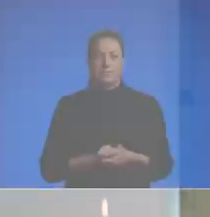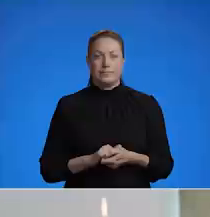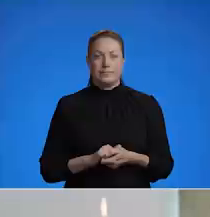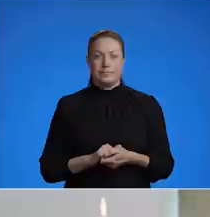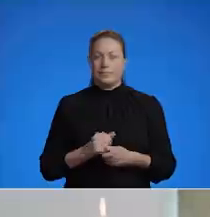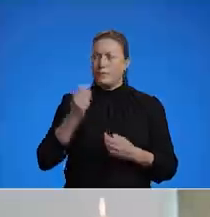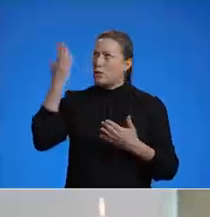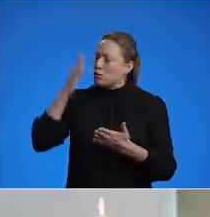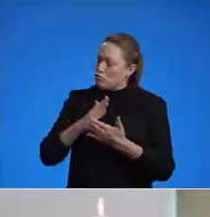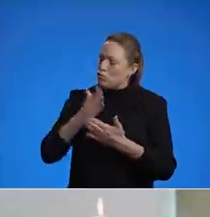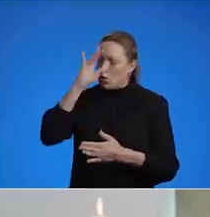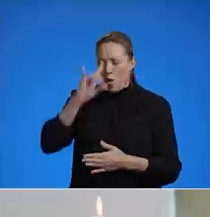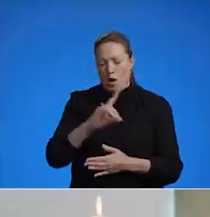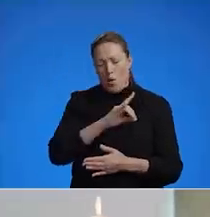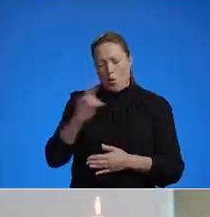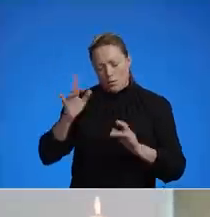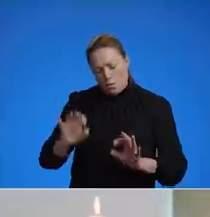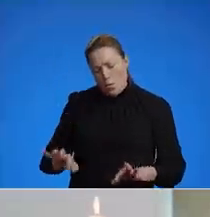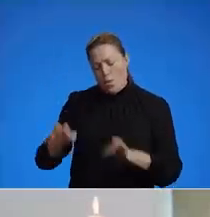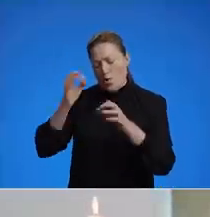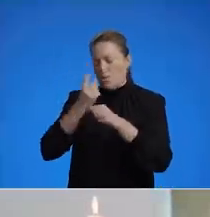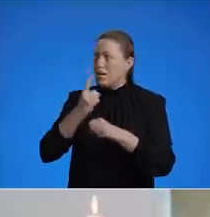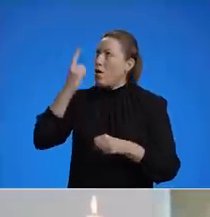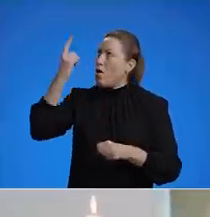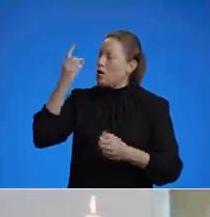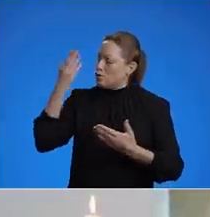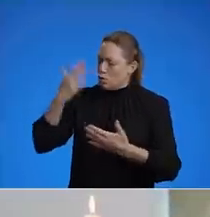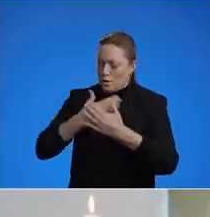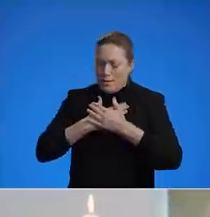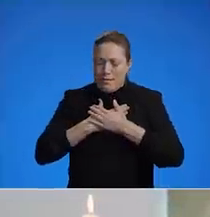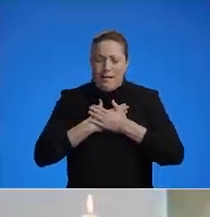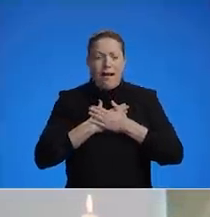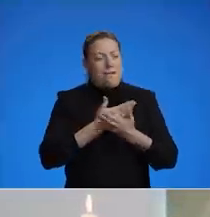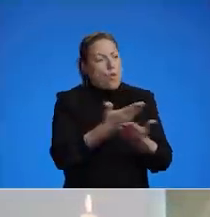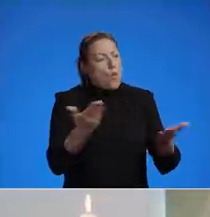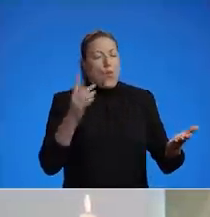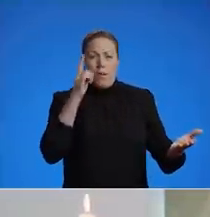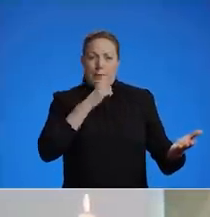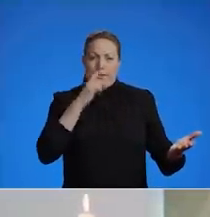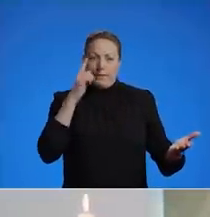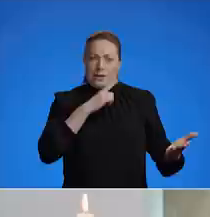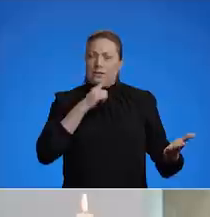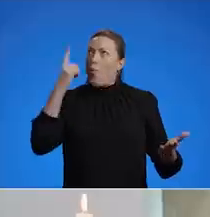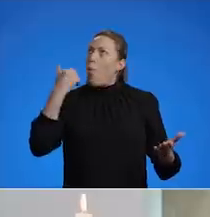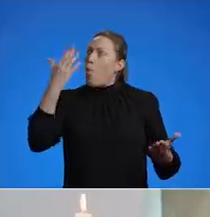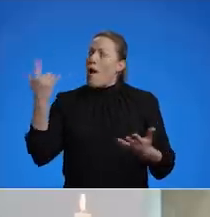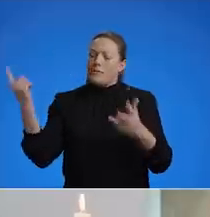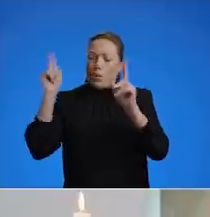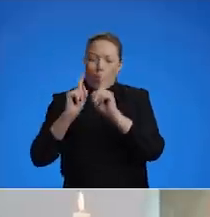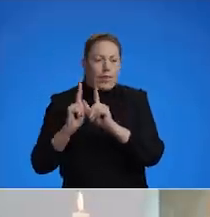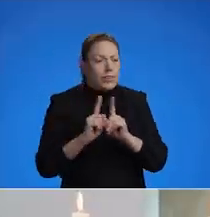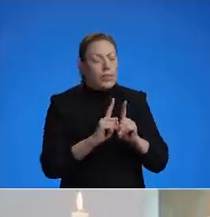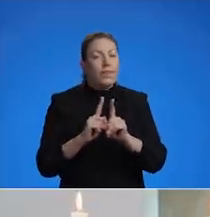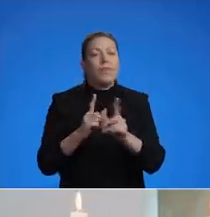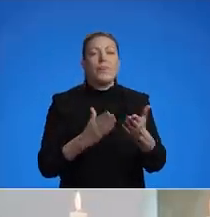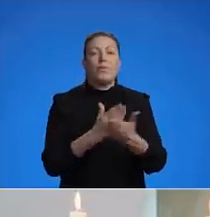You are indeed holy and to be glorified, O God, who love the human race and who always walk with us on the journey of